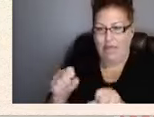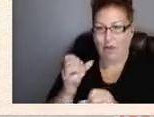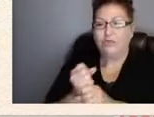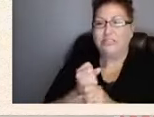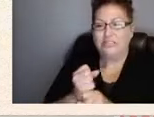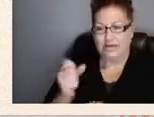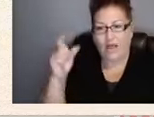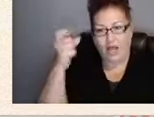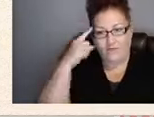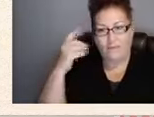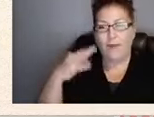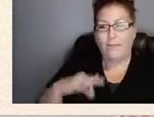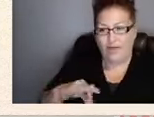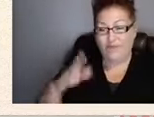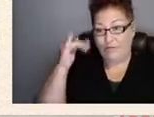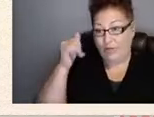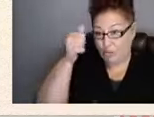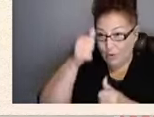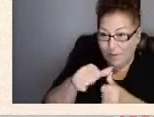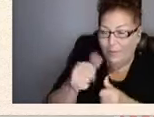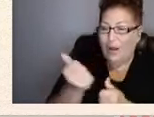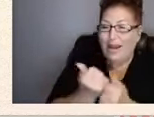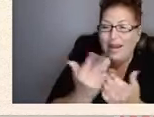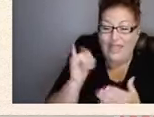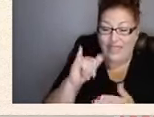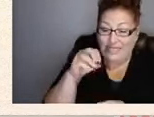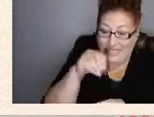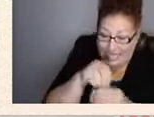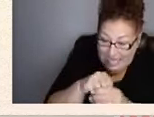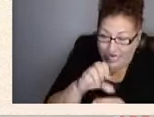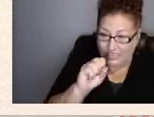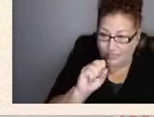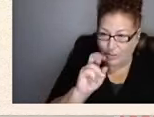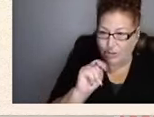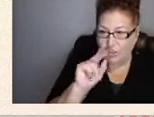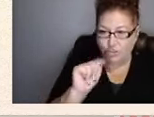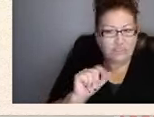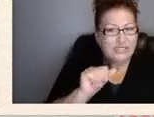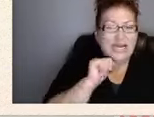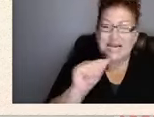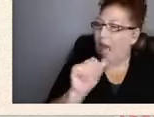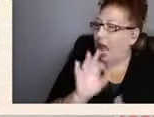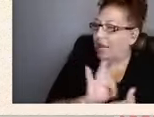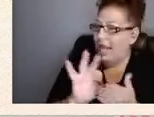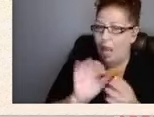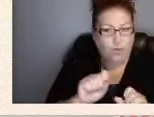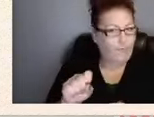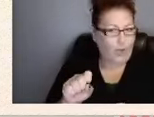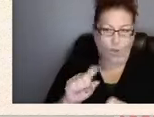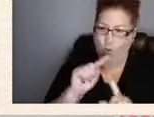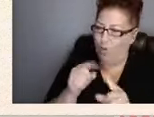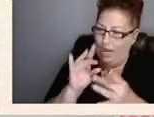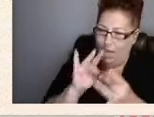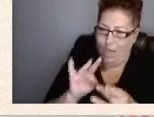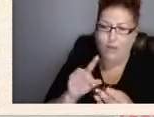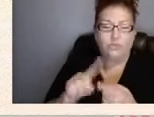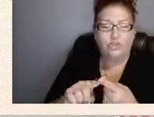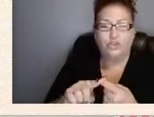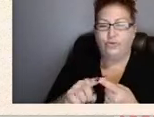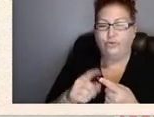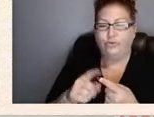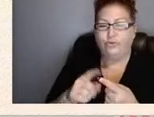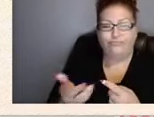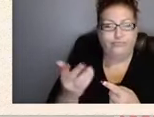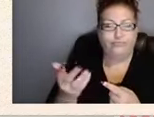because remember, anything that's in a special needs trust is not countable when it comes to